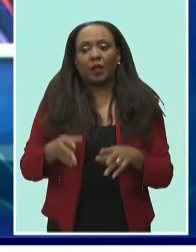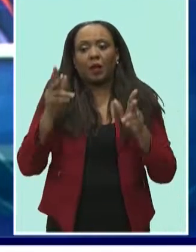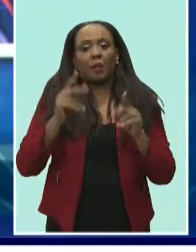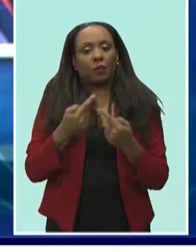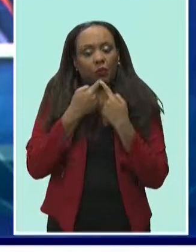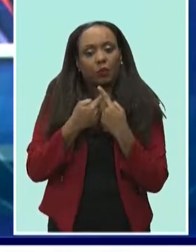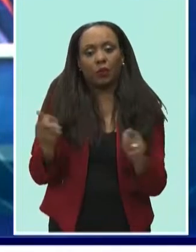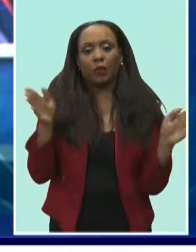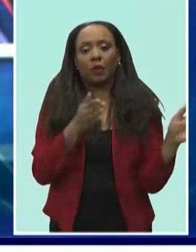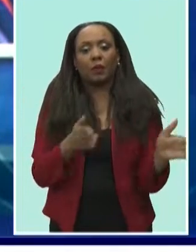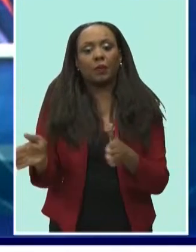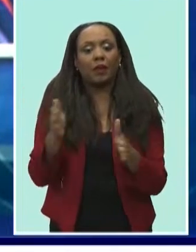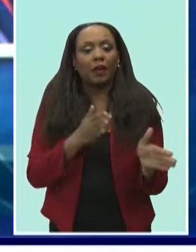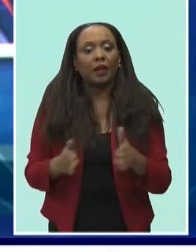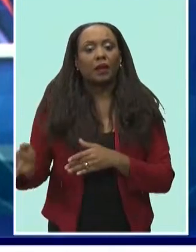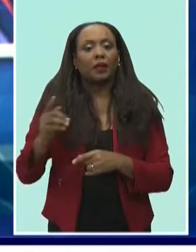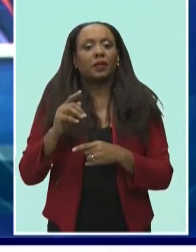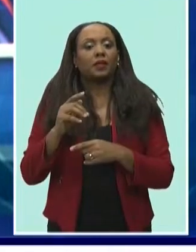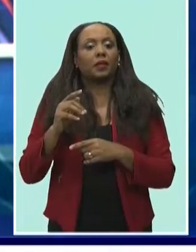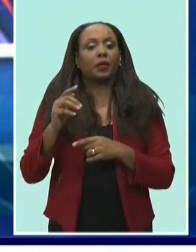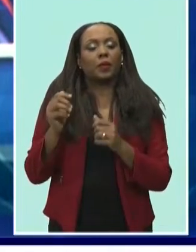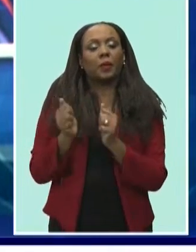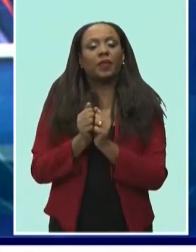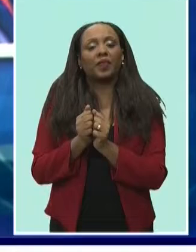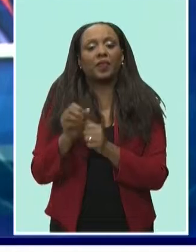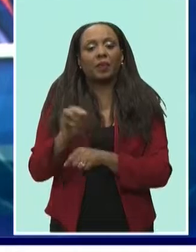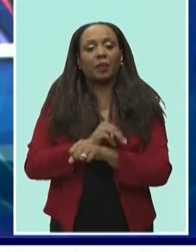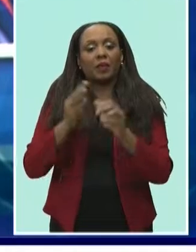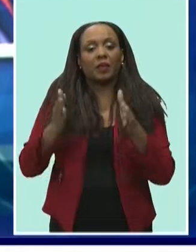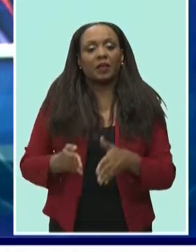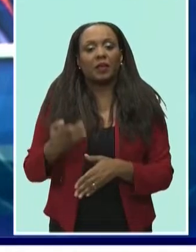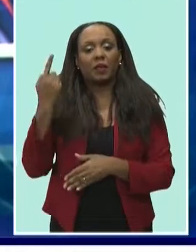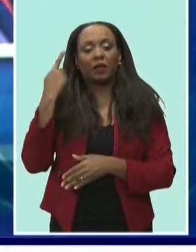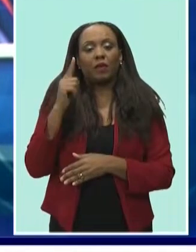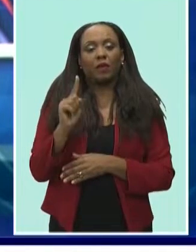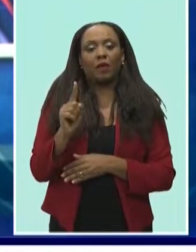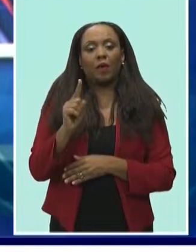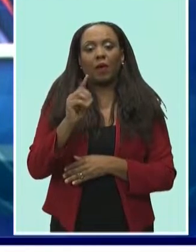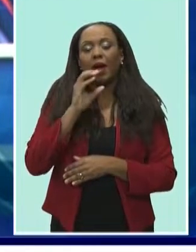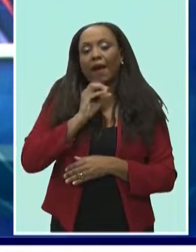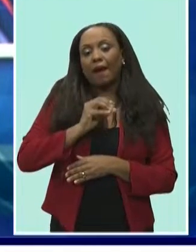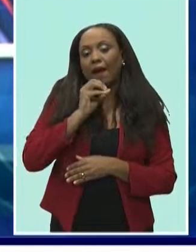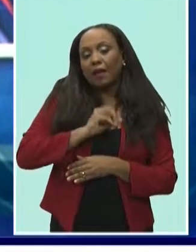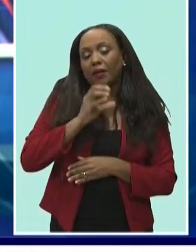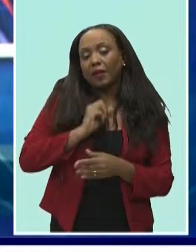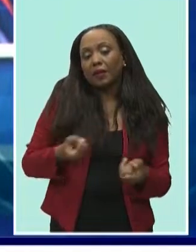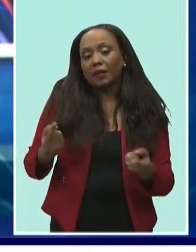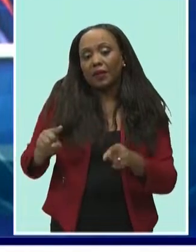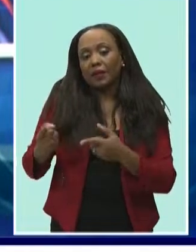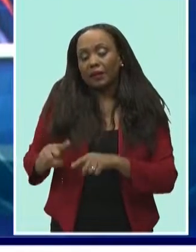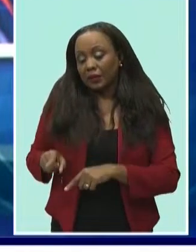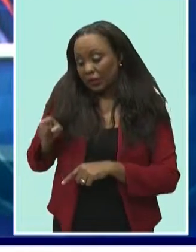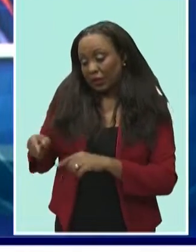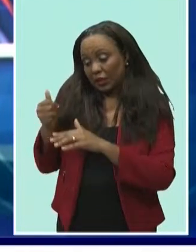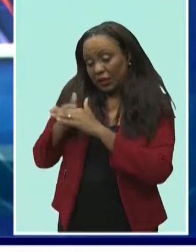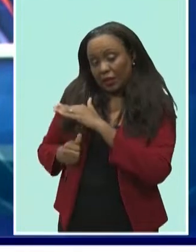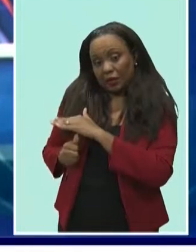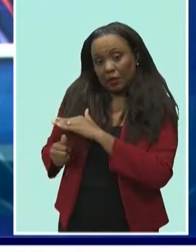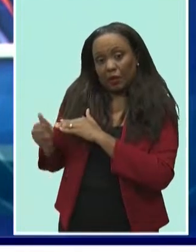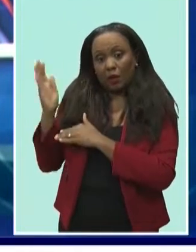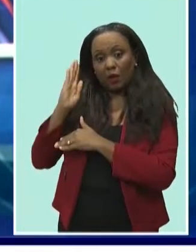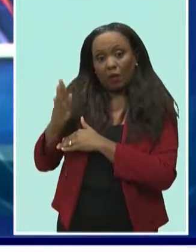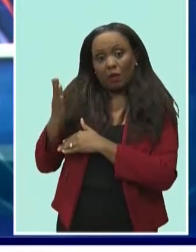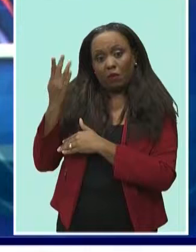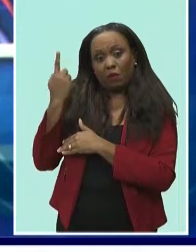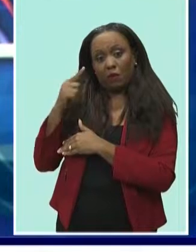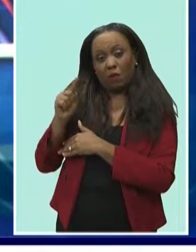on the Minister of People Empowerment and Elder Affairs, Cynthia Ford. The shelter will serve about 15 to 20 women and children, and the daycare